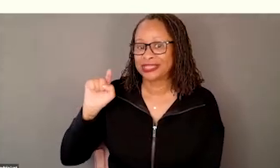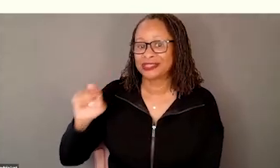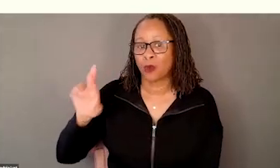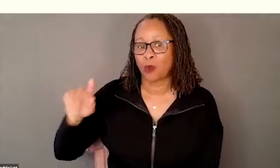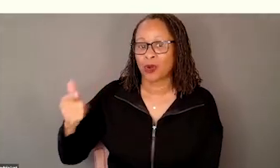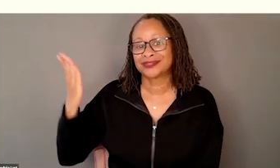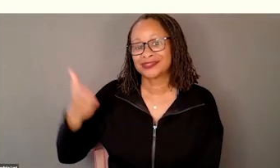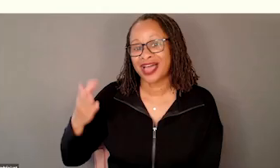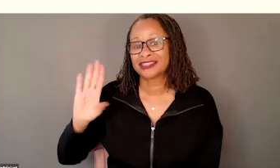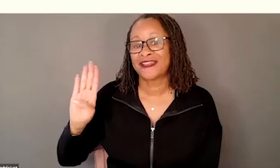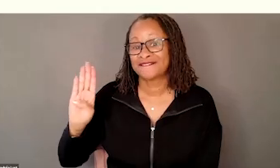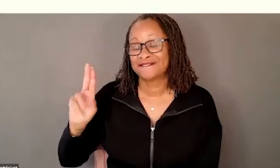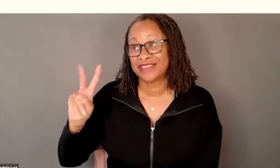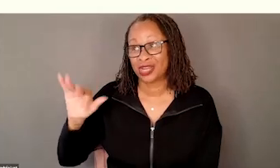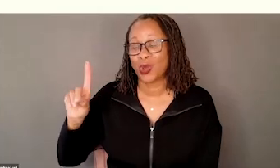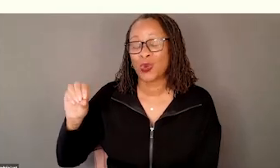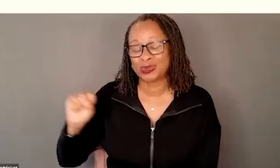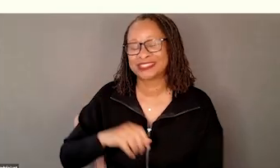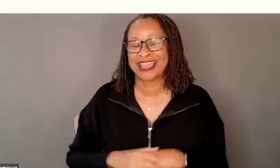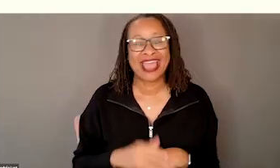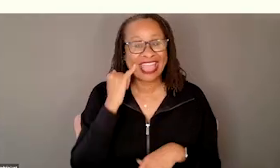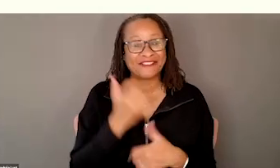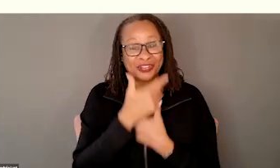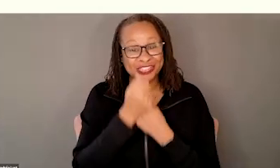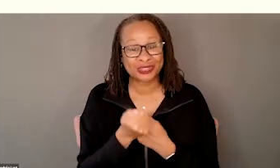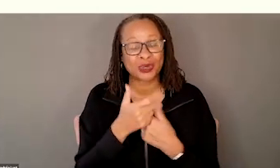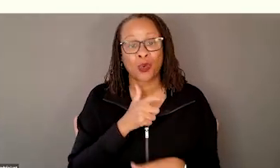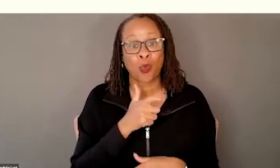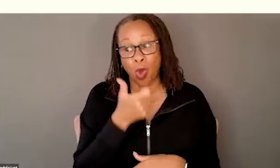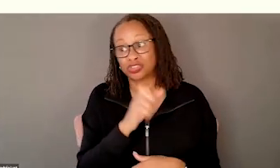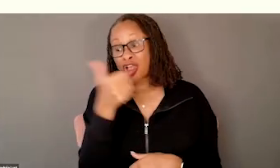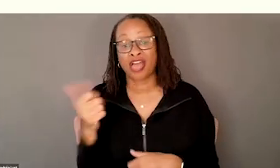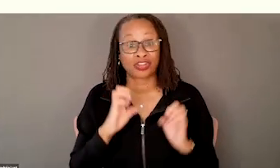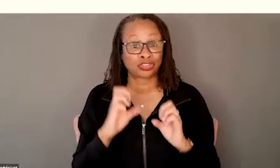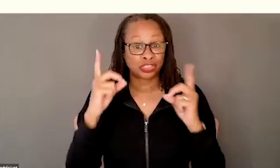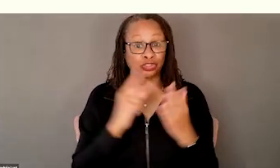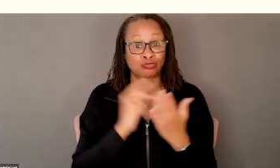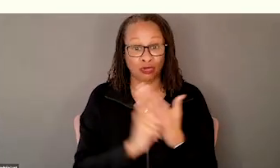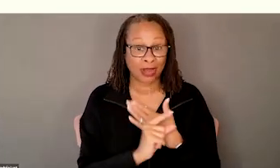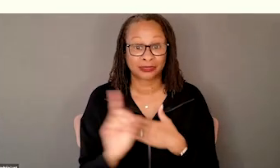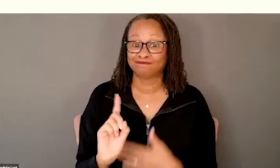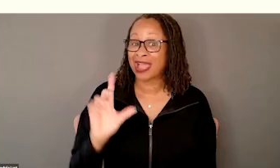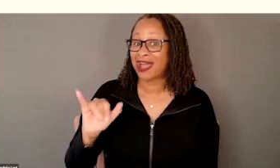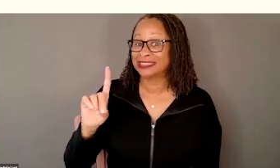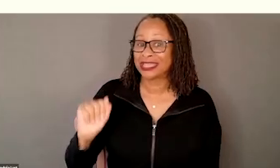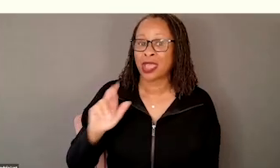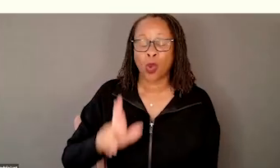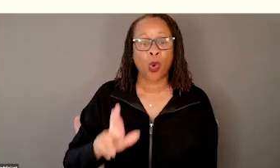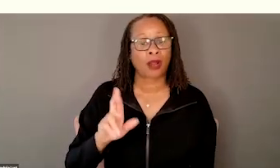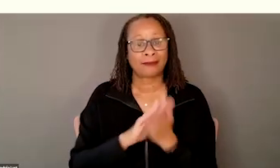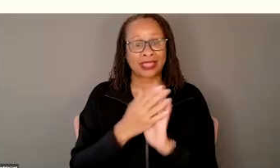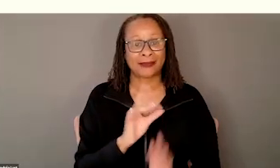documentary.org/videos. If you are interested in watching any other of our educational programs at IDA or becoming an IDA